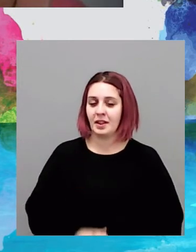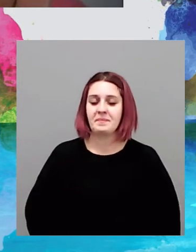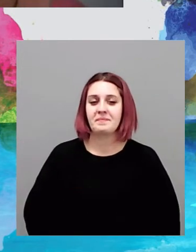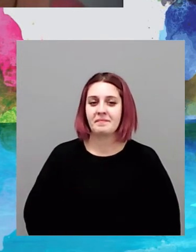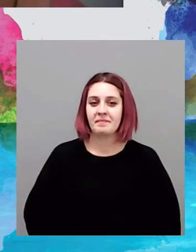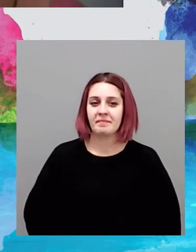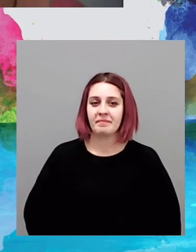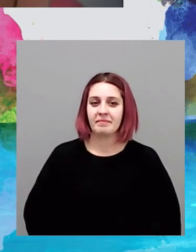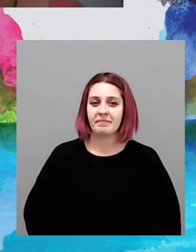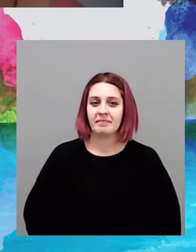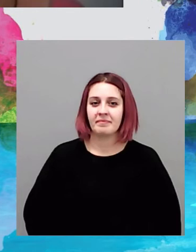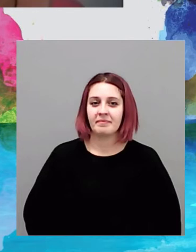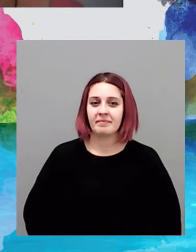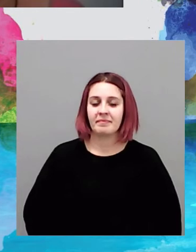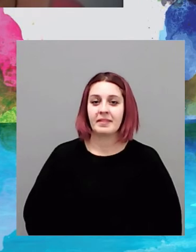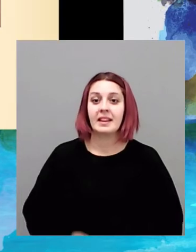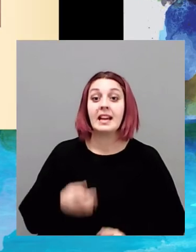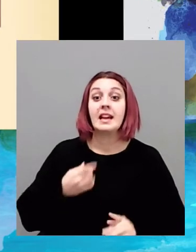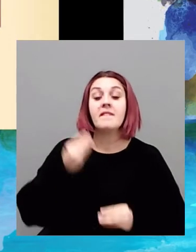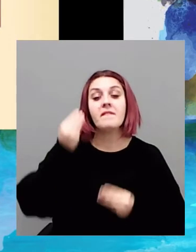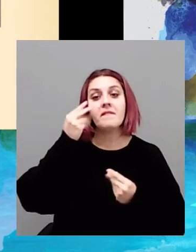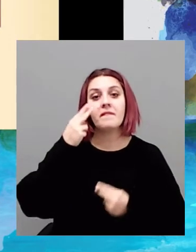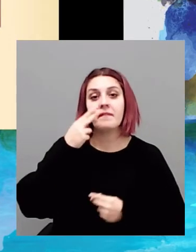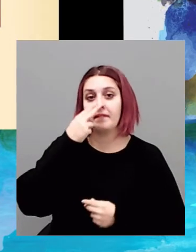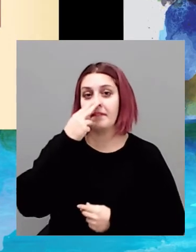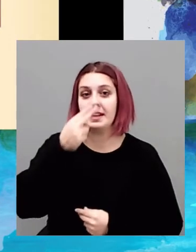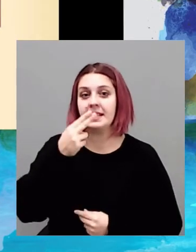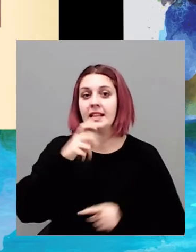guides leading a rather large group.